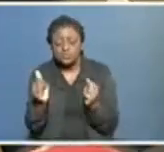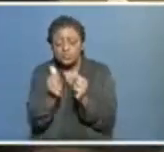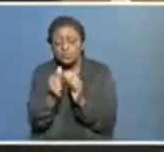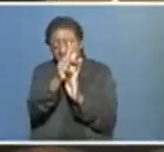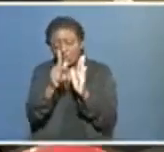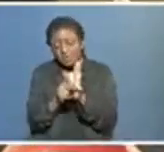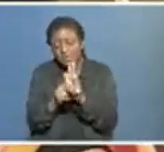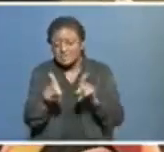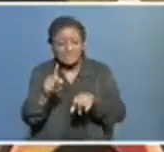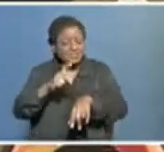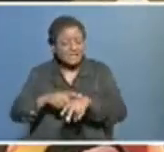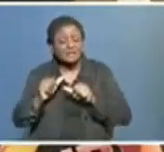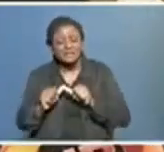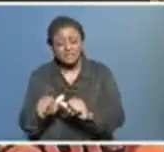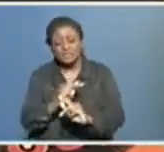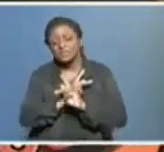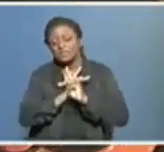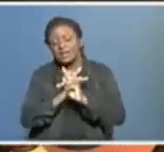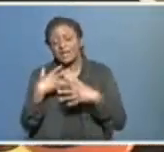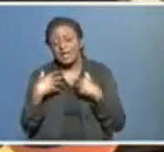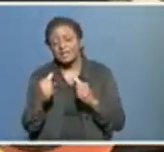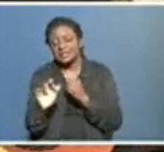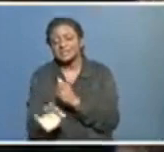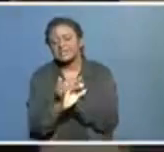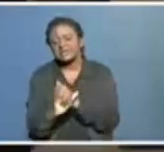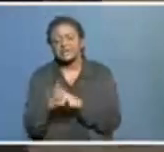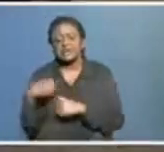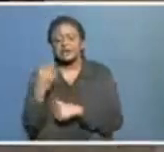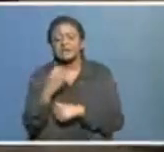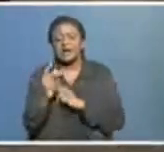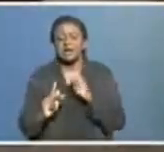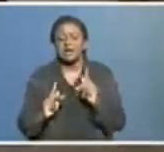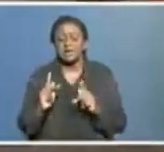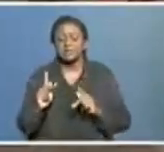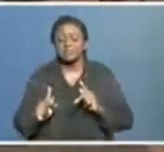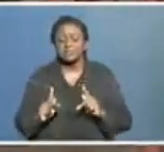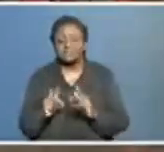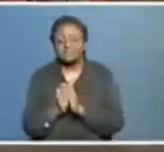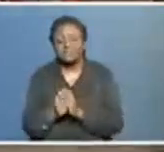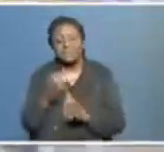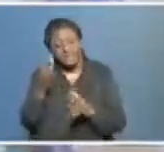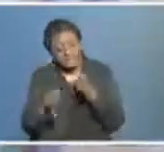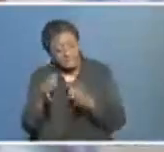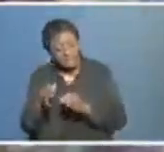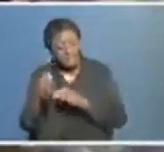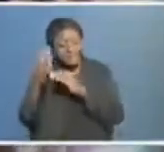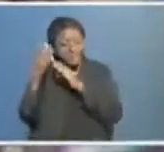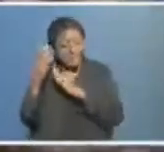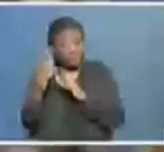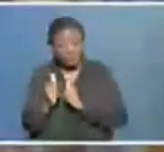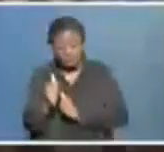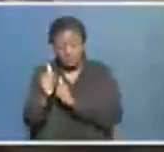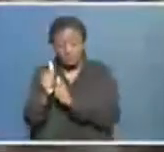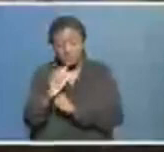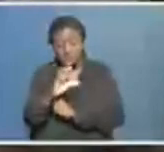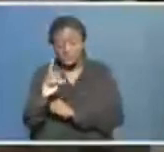at the same time continuing to protect the health and safety of our residents. As to whether the Bahamas will follow the CDC's lead in eliminating the 6-foot